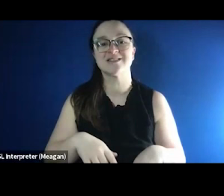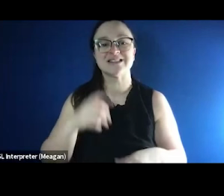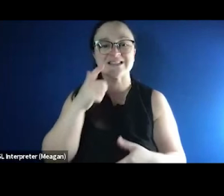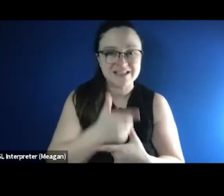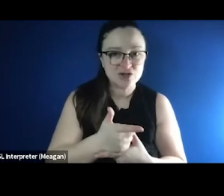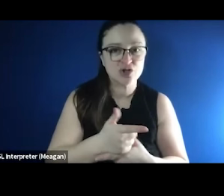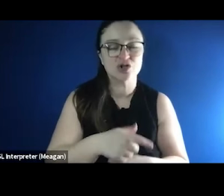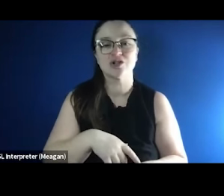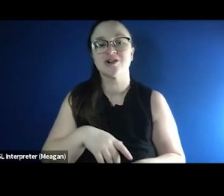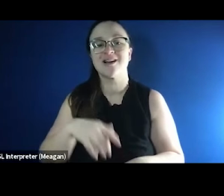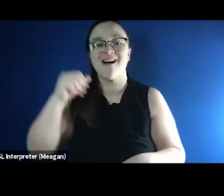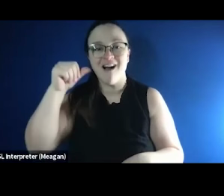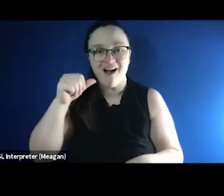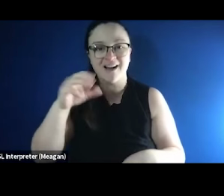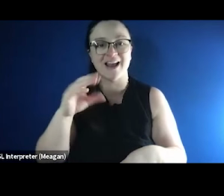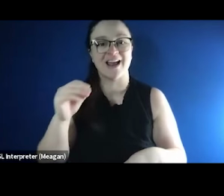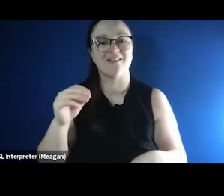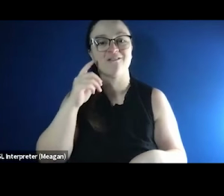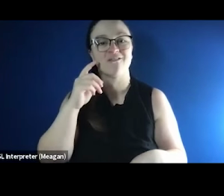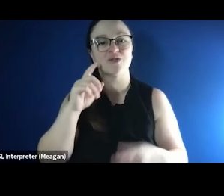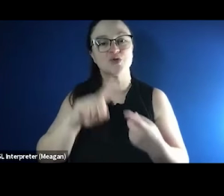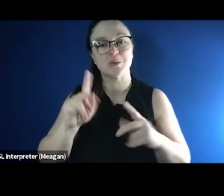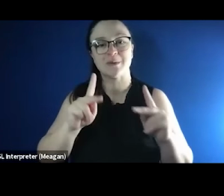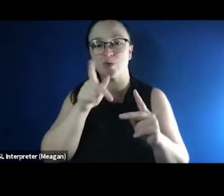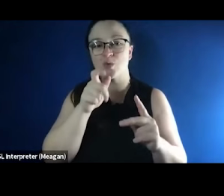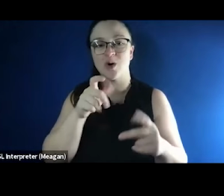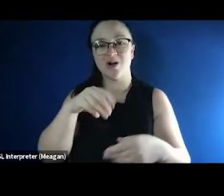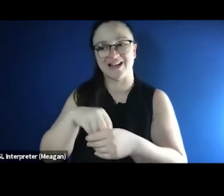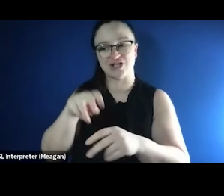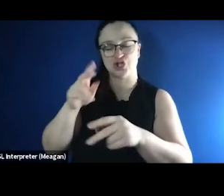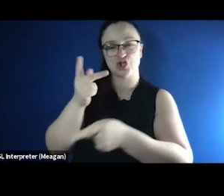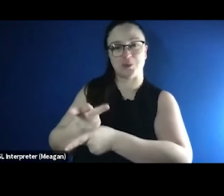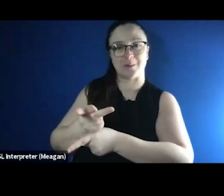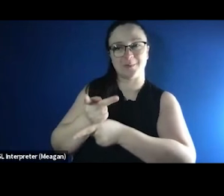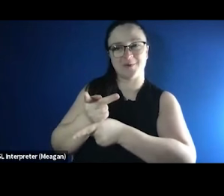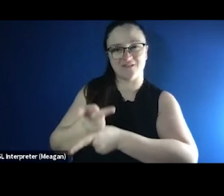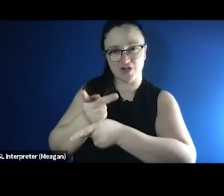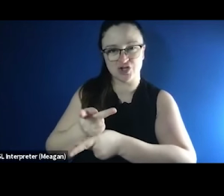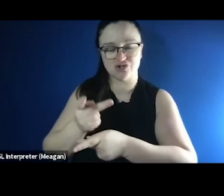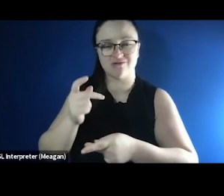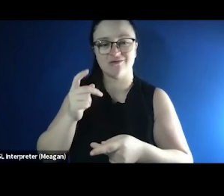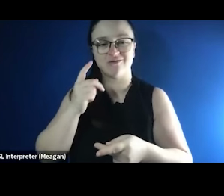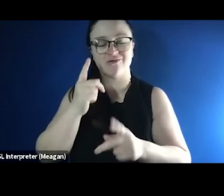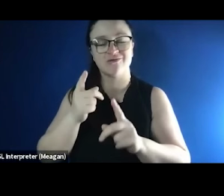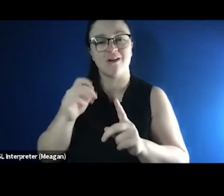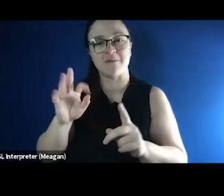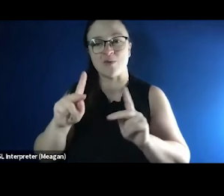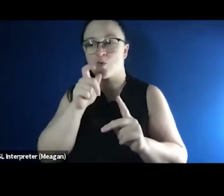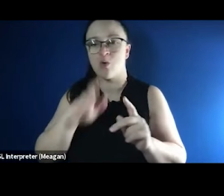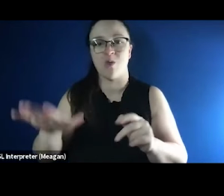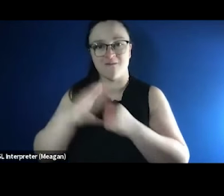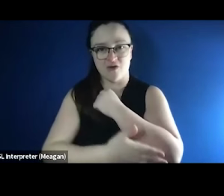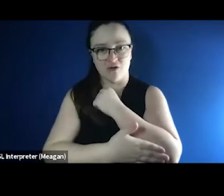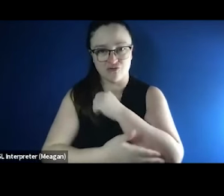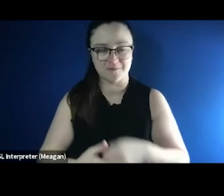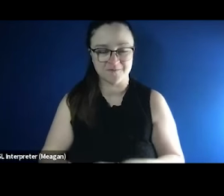supervision throughout the country. So I just kind of want to make mention of that in terms of my views and perspectives. Likewise, a final acknowledgement,